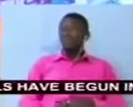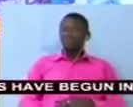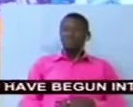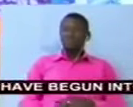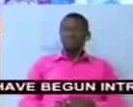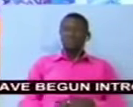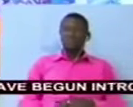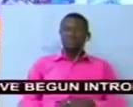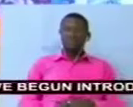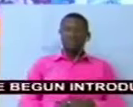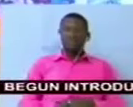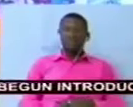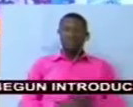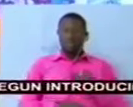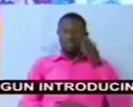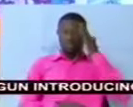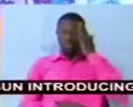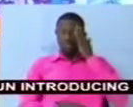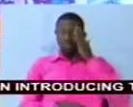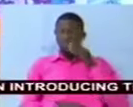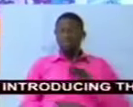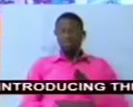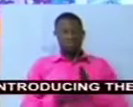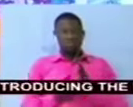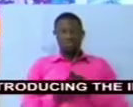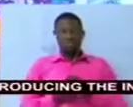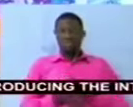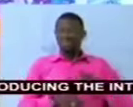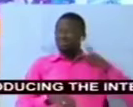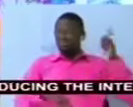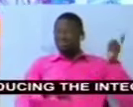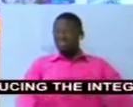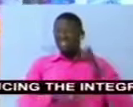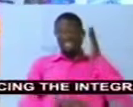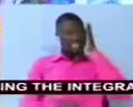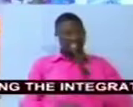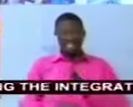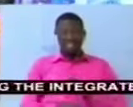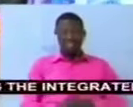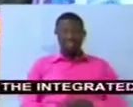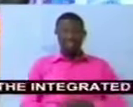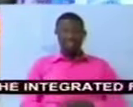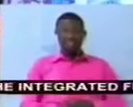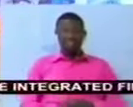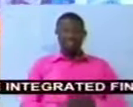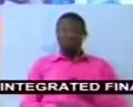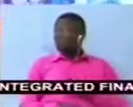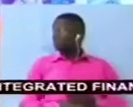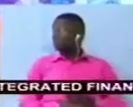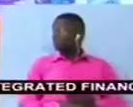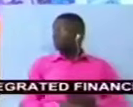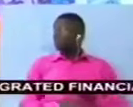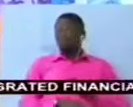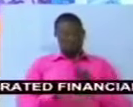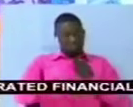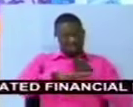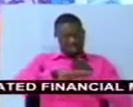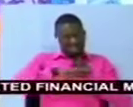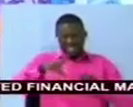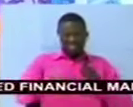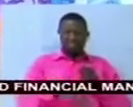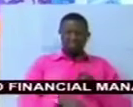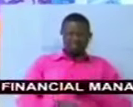fur. And I know that he was beaten mercilessly there. Ko dafa xar completely ni. Because his private part